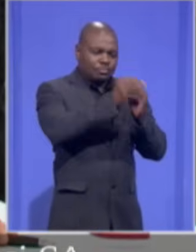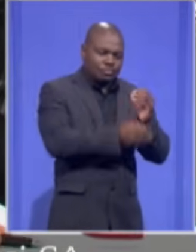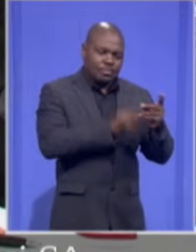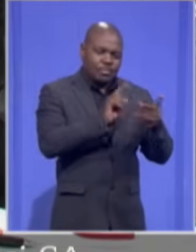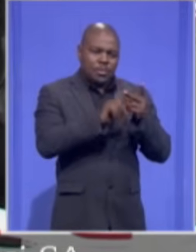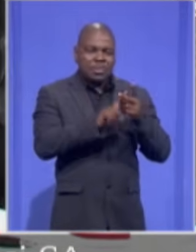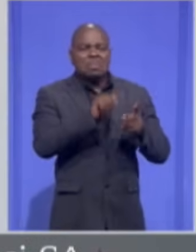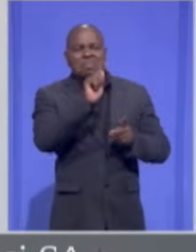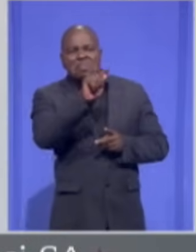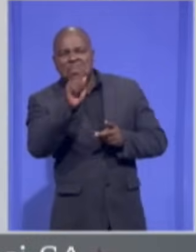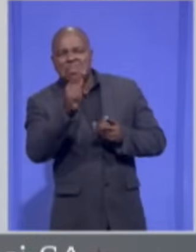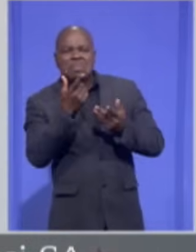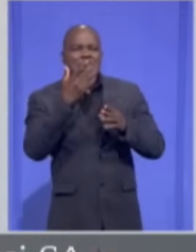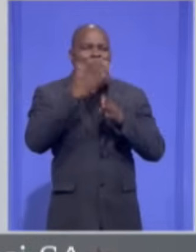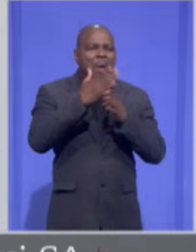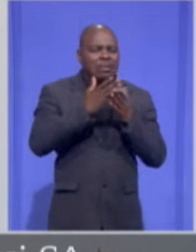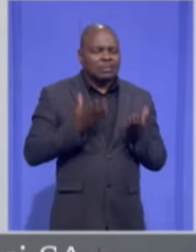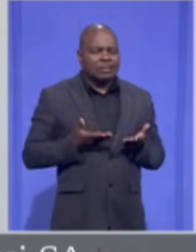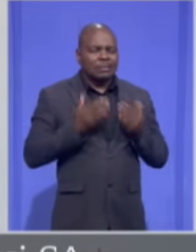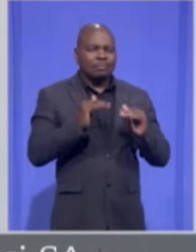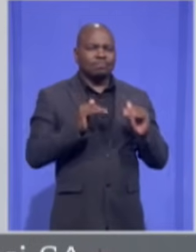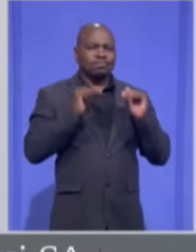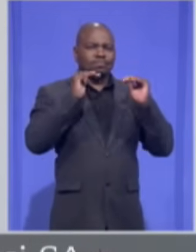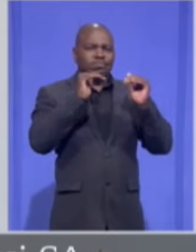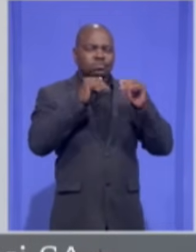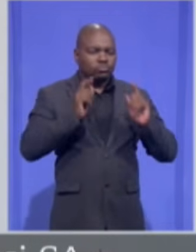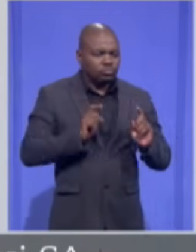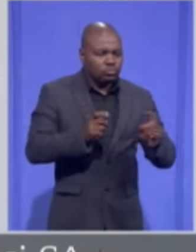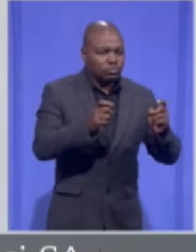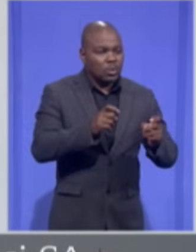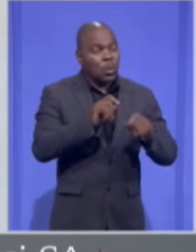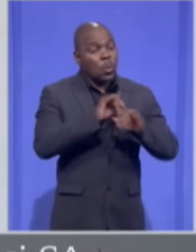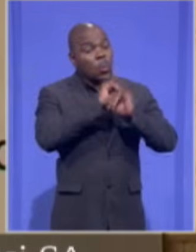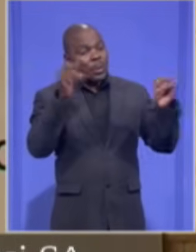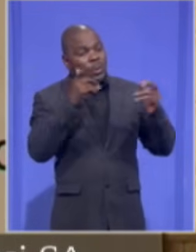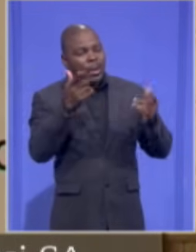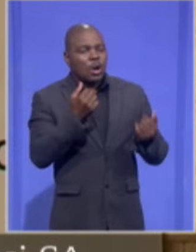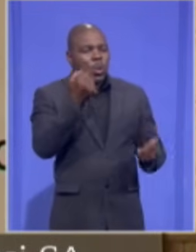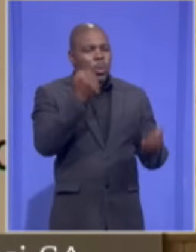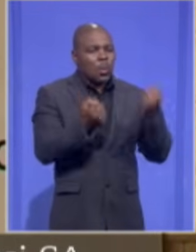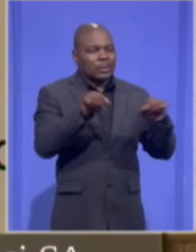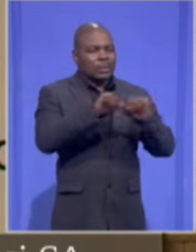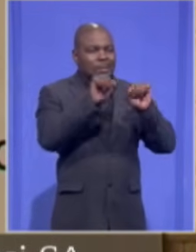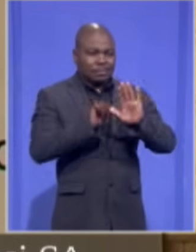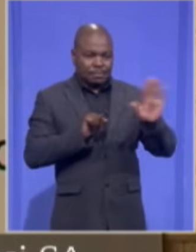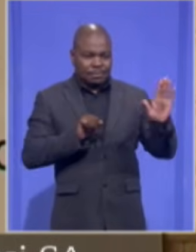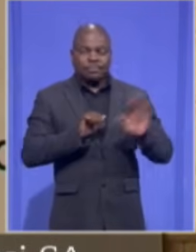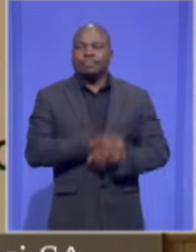tshebetso makaleng a mmalwa haholoholo a tsamaiso ya ditlolo tsa molao le toka.